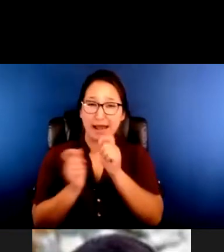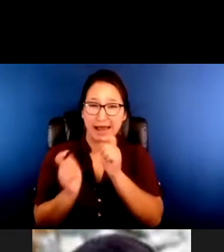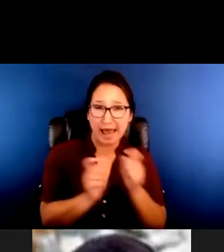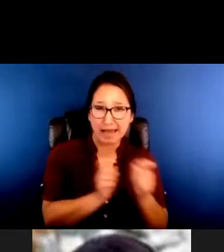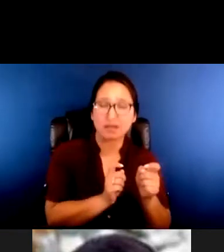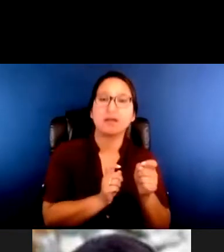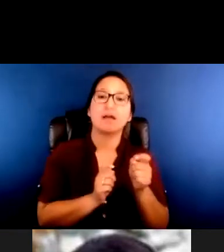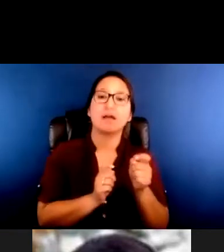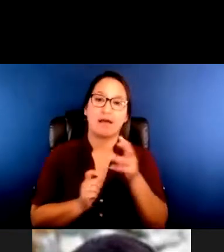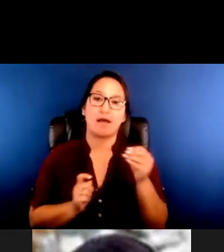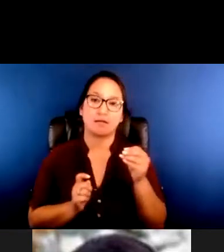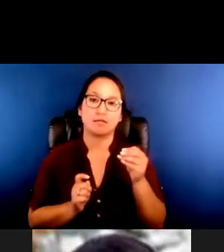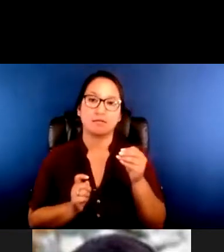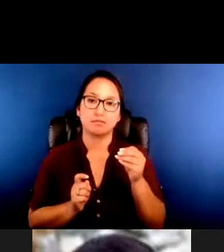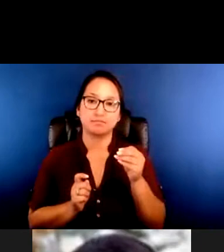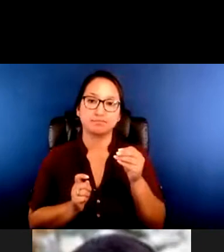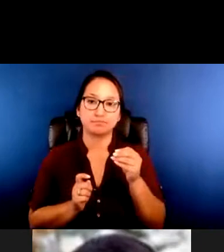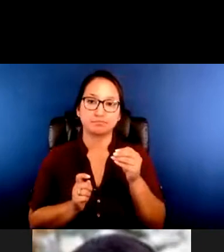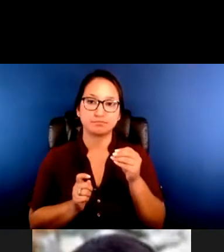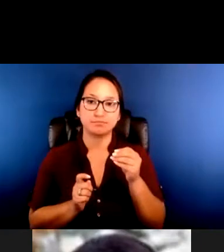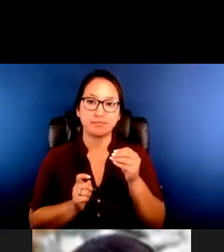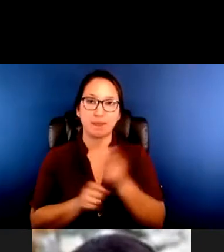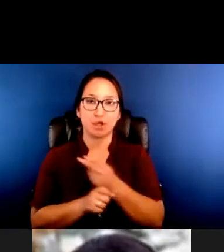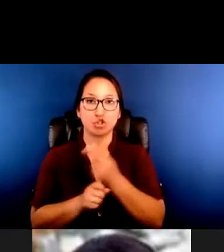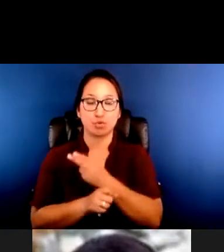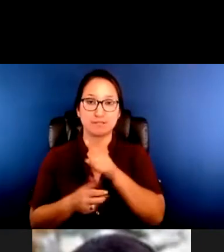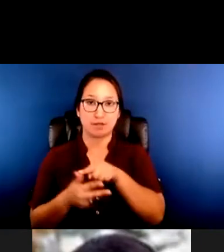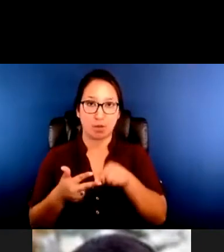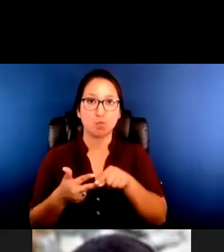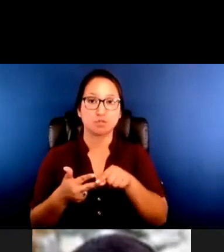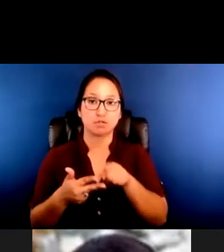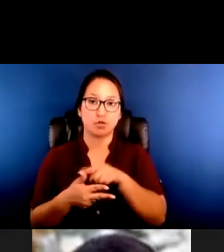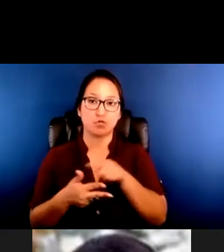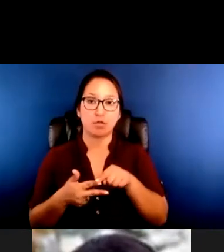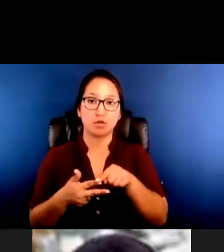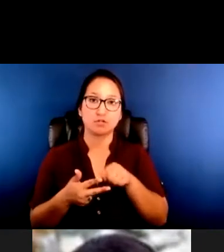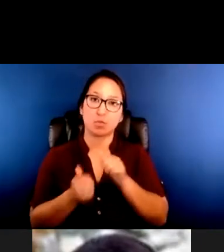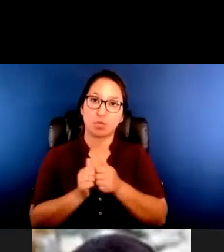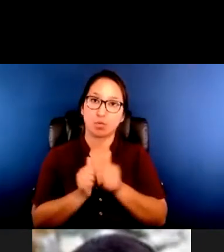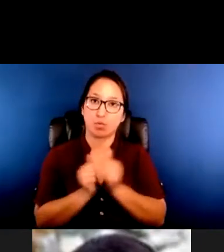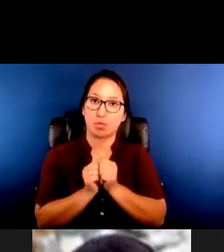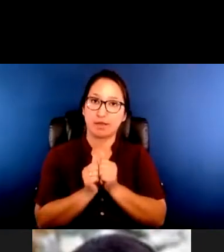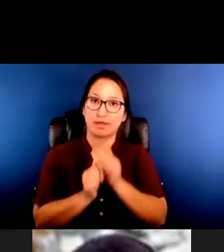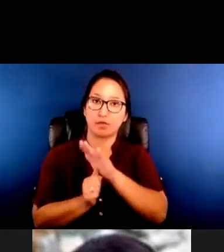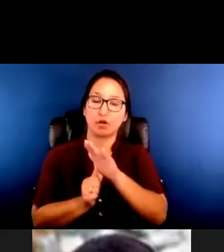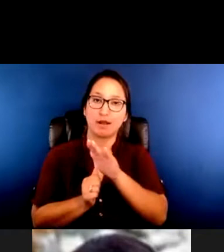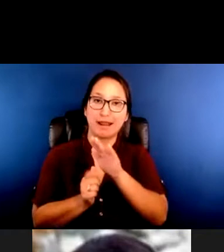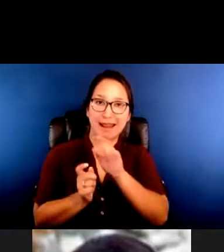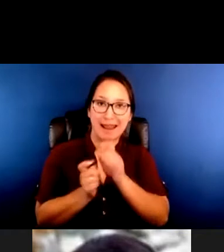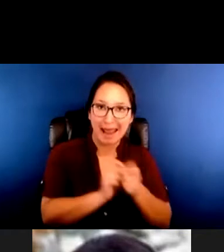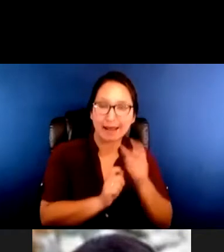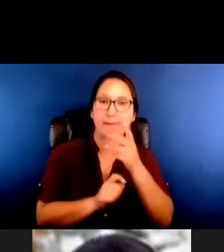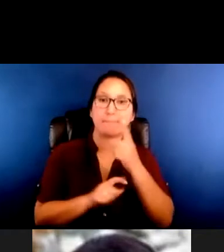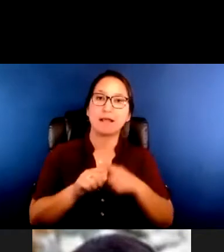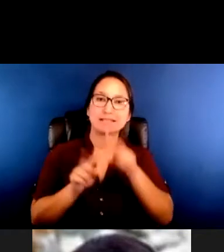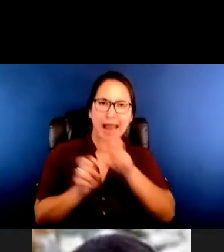also, using them within trying to edit and analyze graphs and maps. So that was a